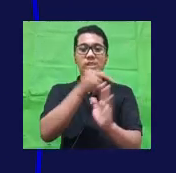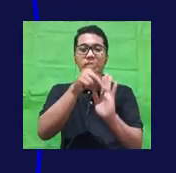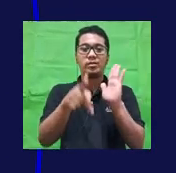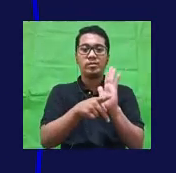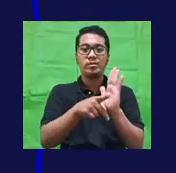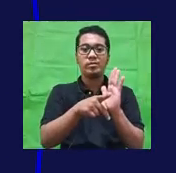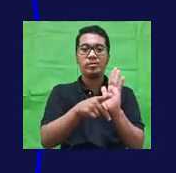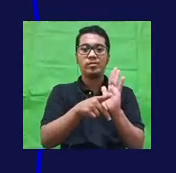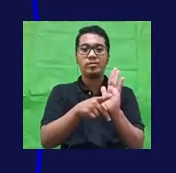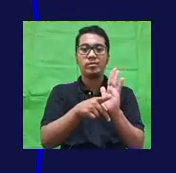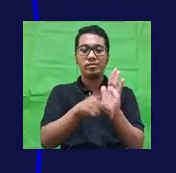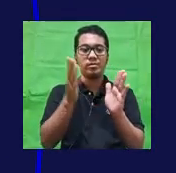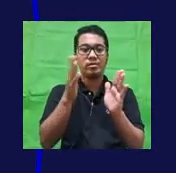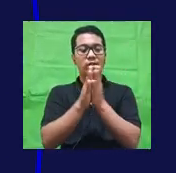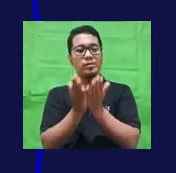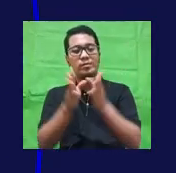Indonesia?